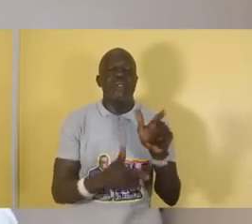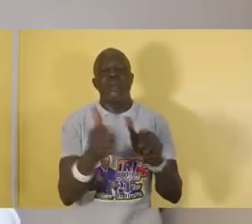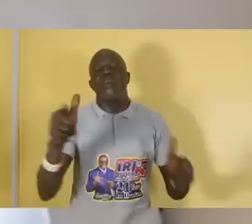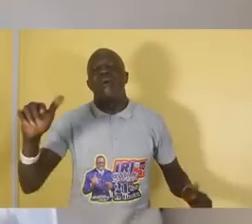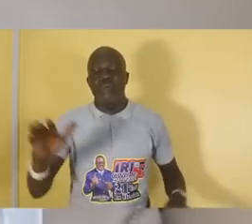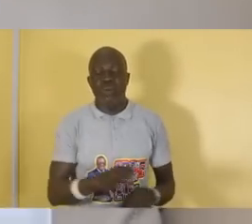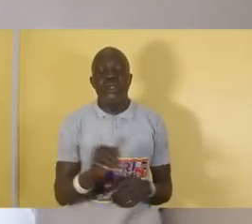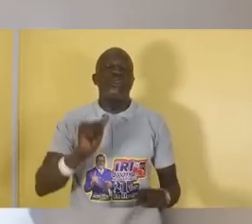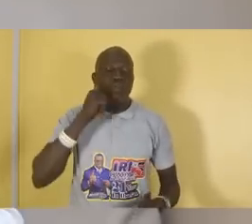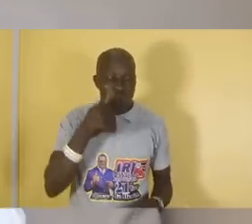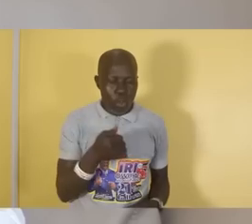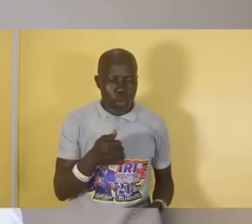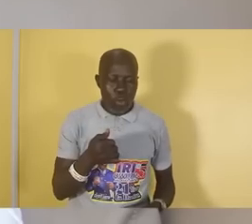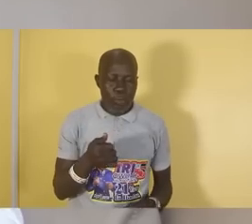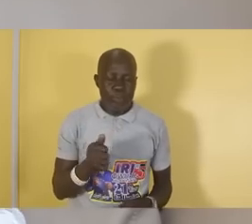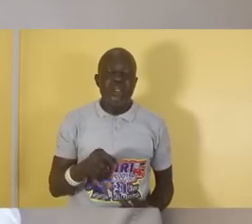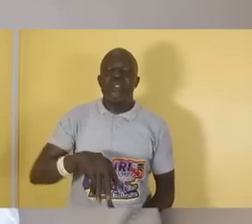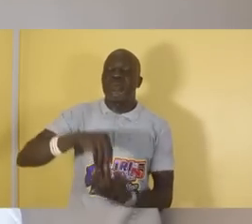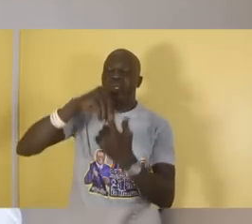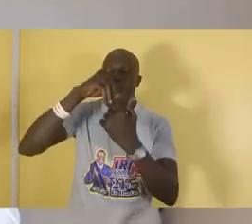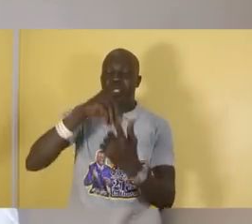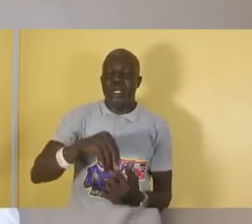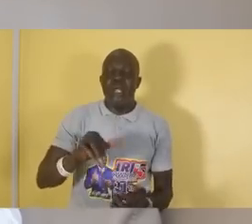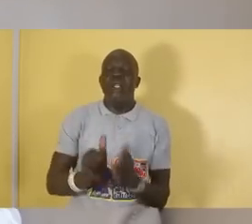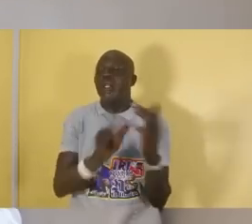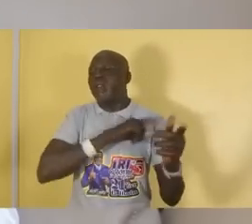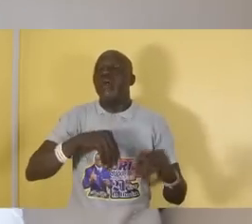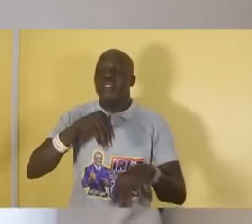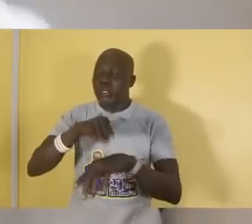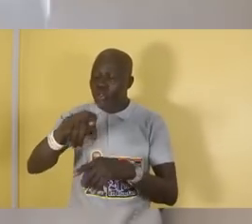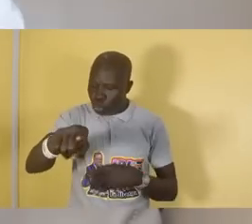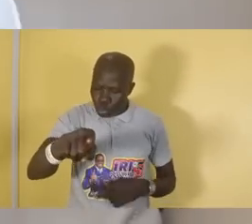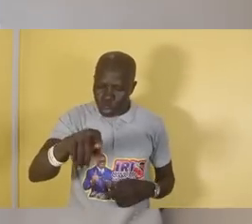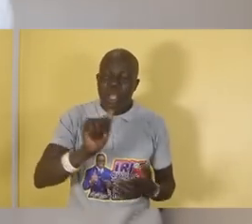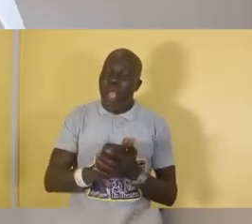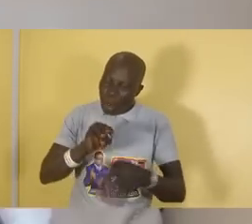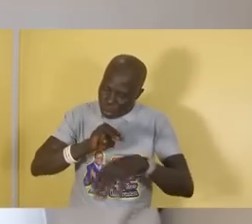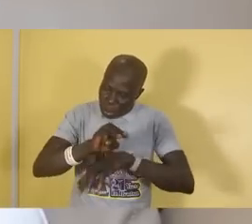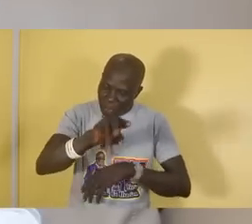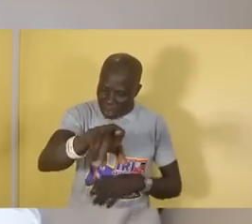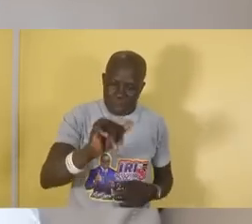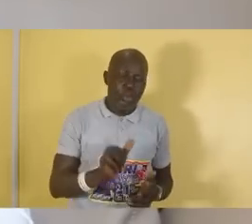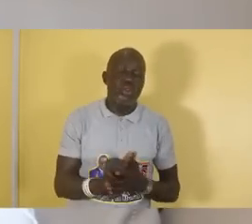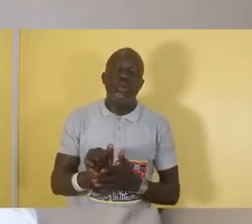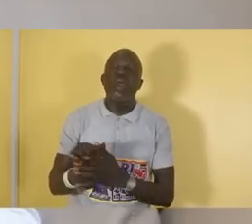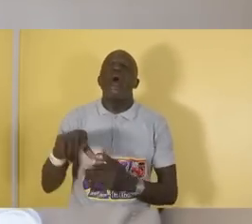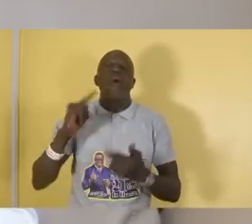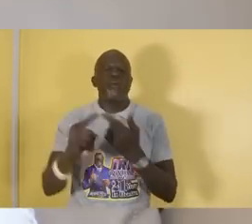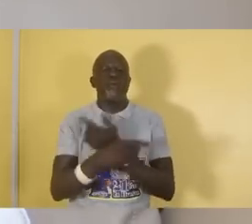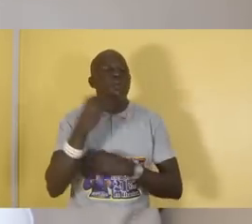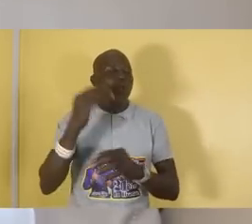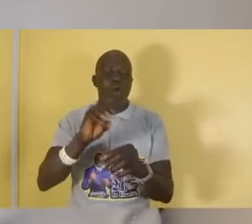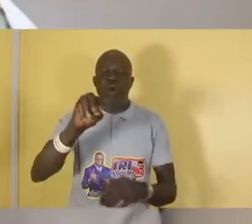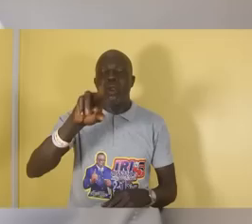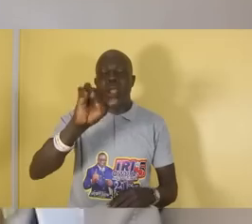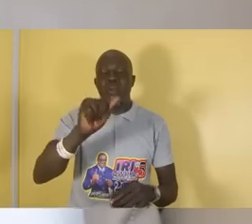You should be powerful. This is tomorrow. It's a special one. The Lord saw me a message. And I want to be baptized.